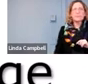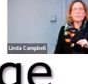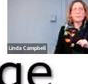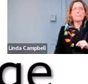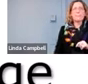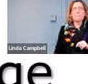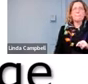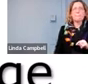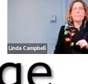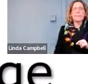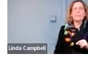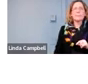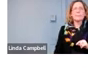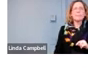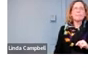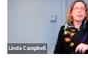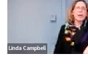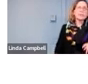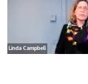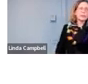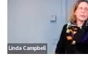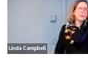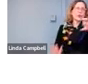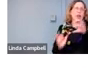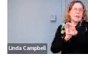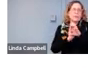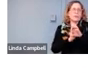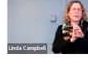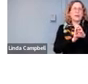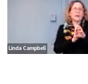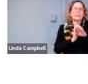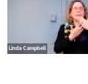And so I have a timeline here that I'd like to show you.